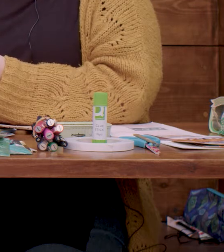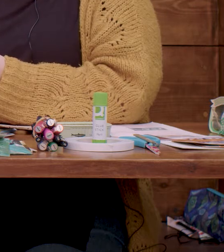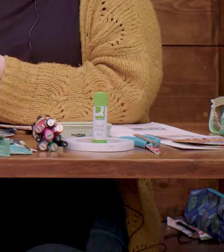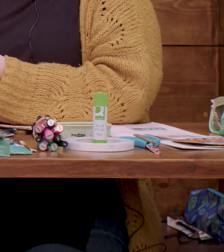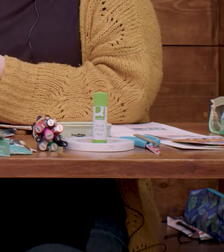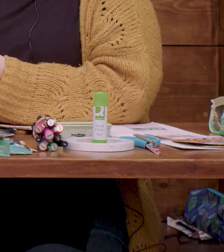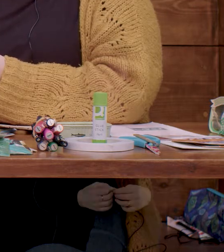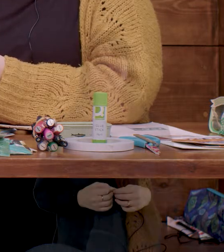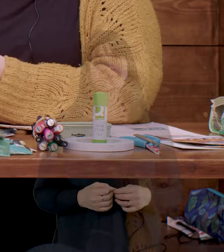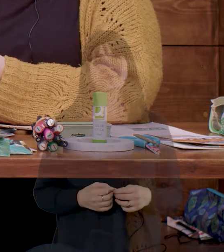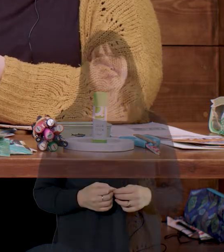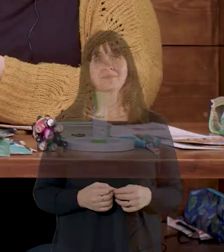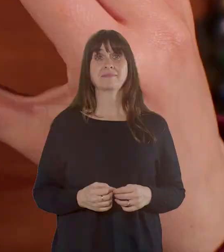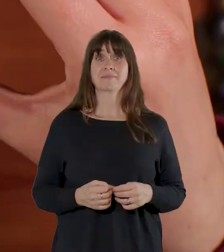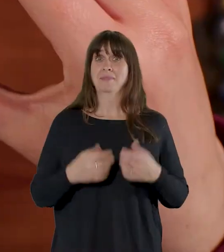us.